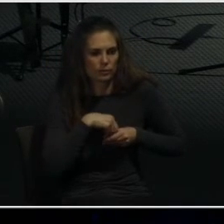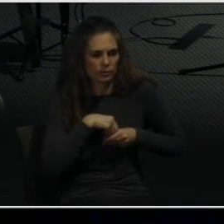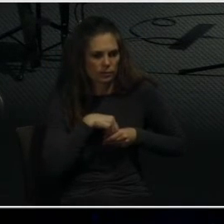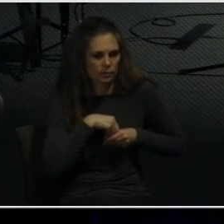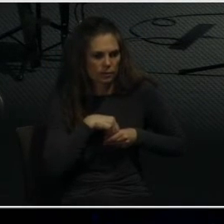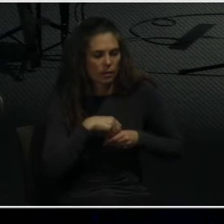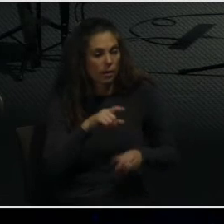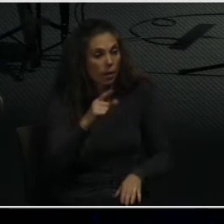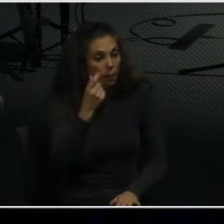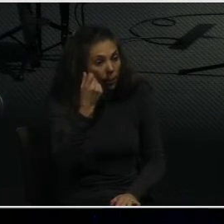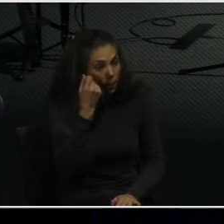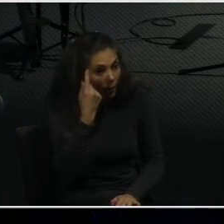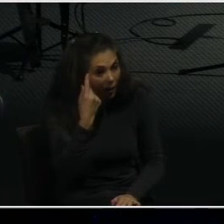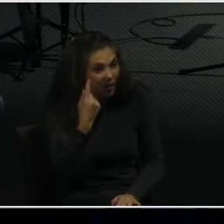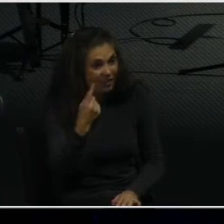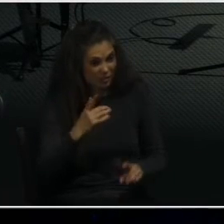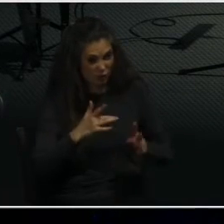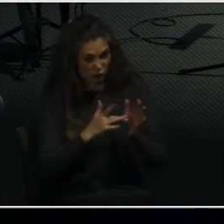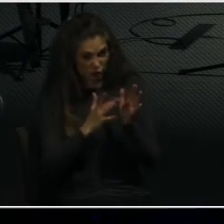glorified.